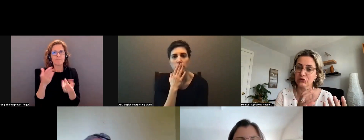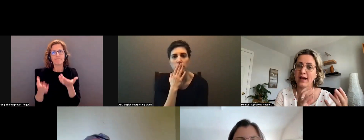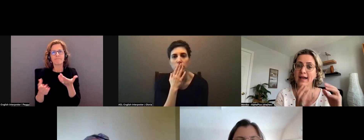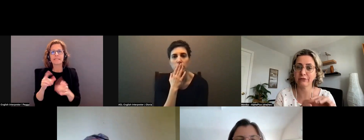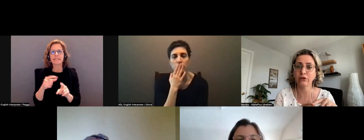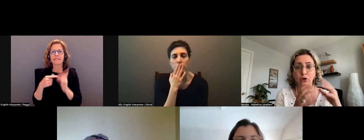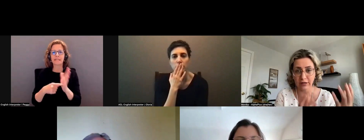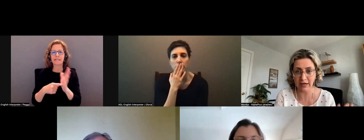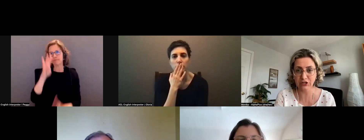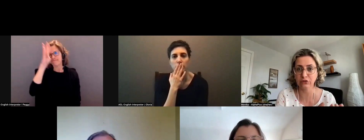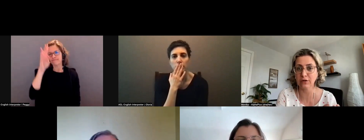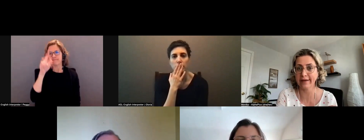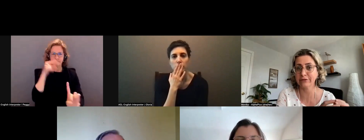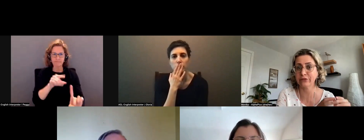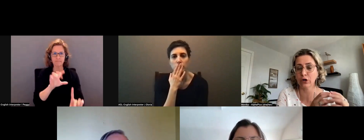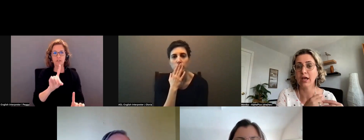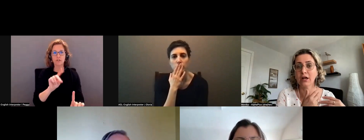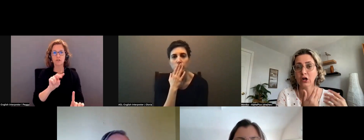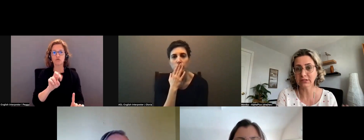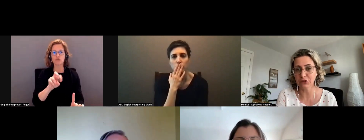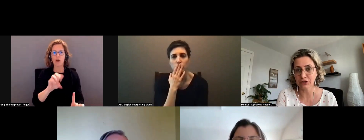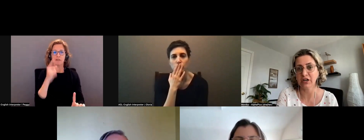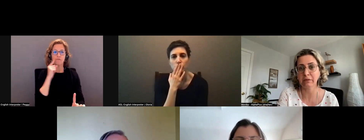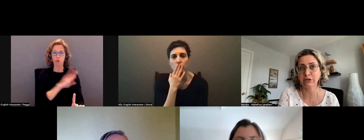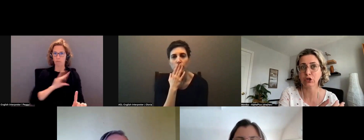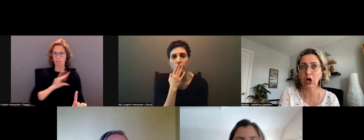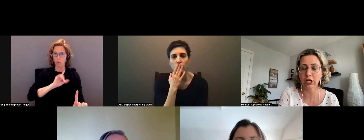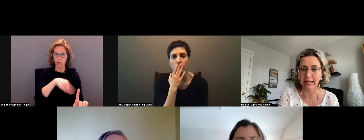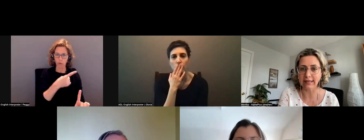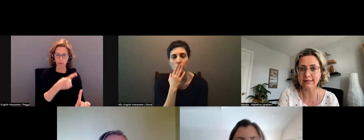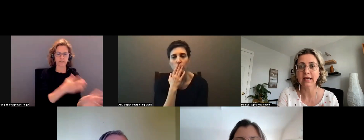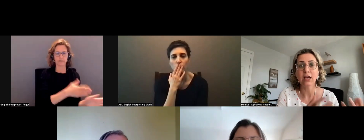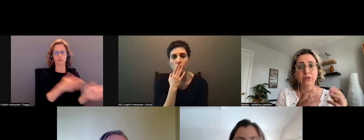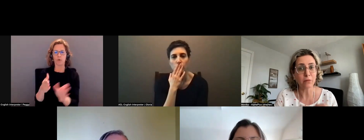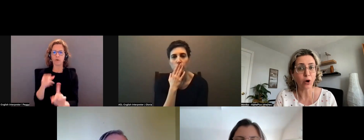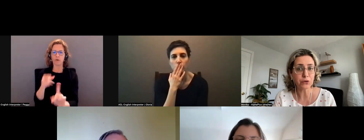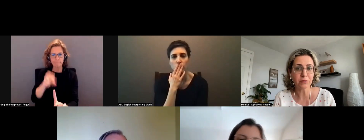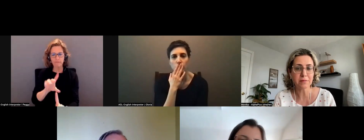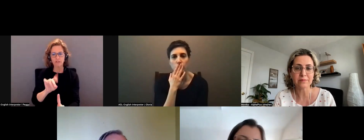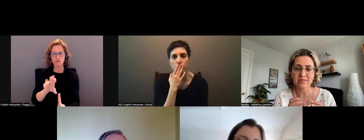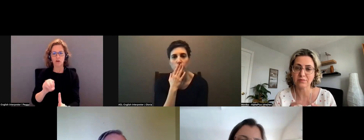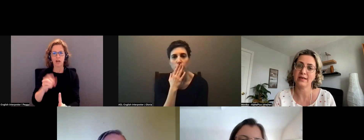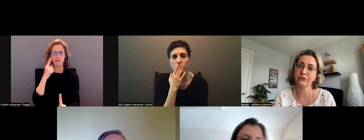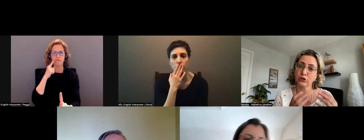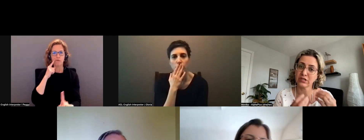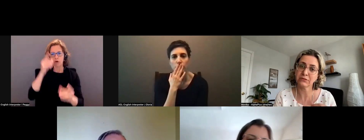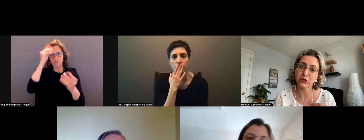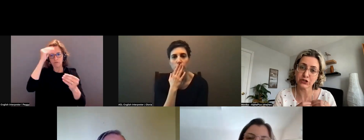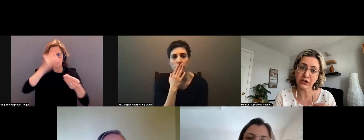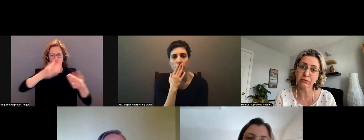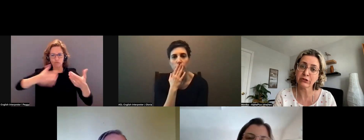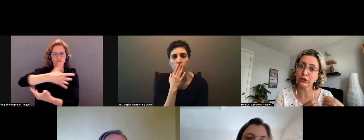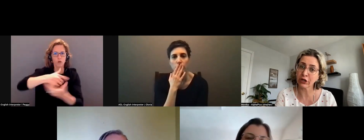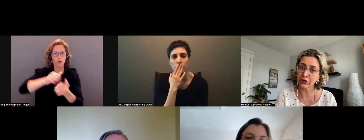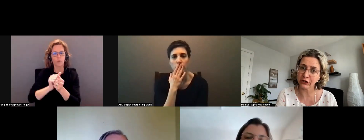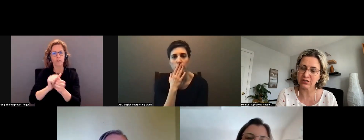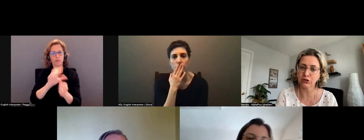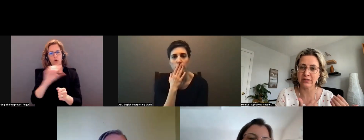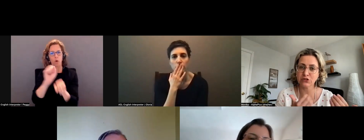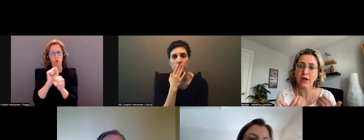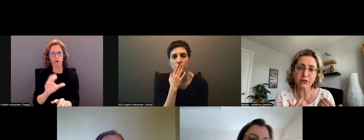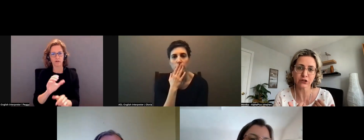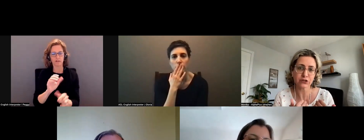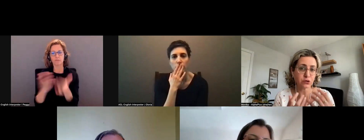special drive or collection of drives for content you're sharing with your colleagues. There also may be space for something you're sharing with your learners.